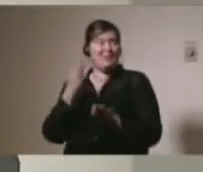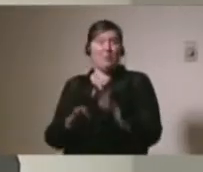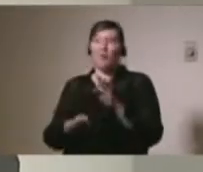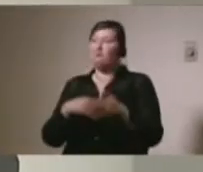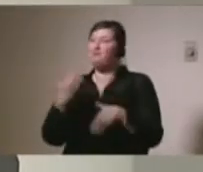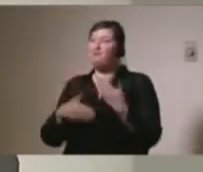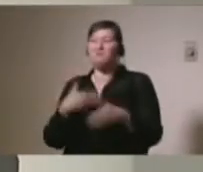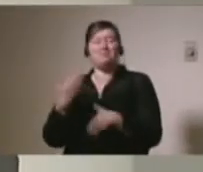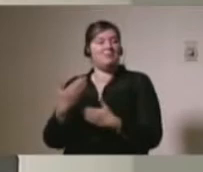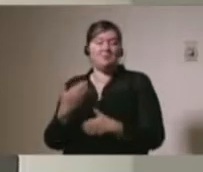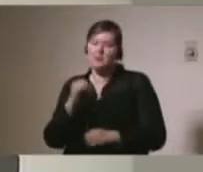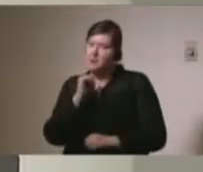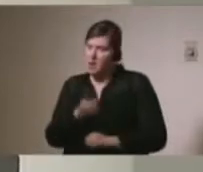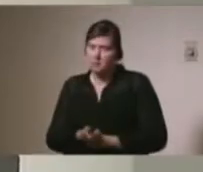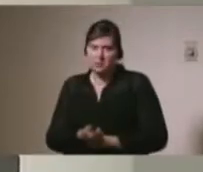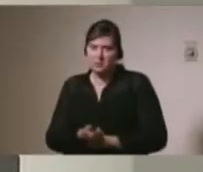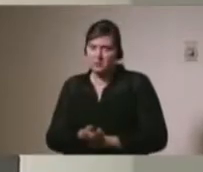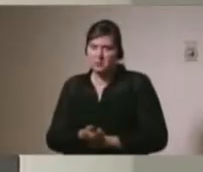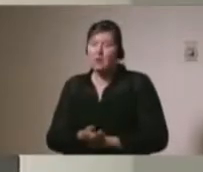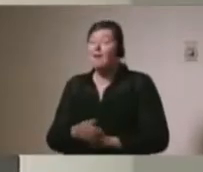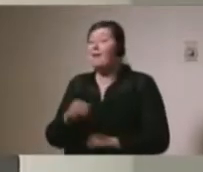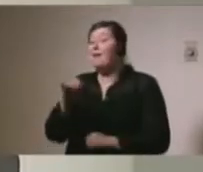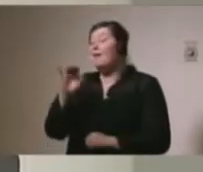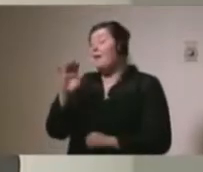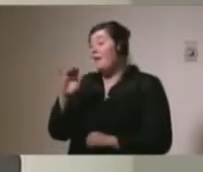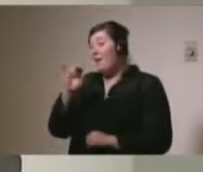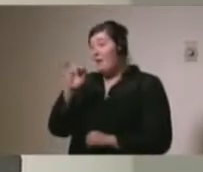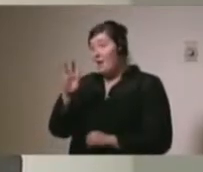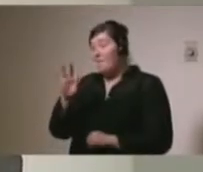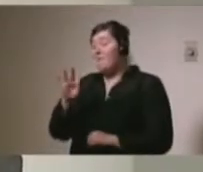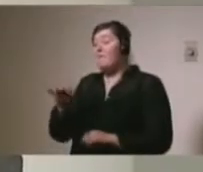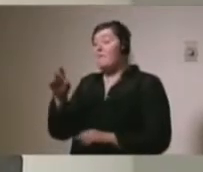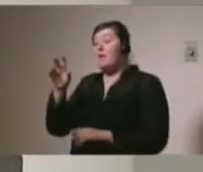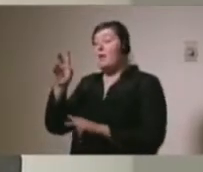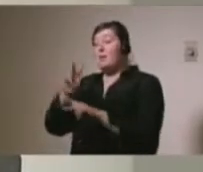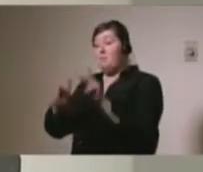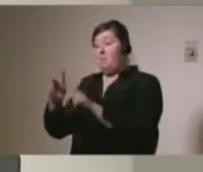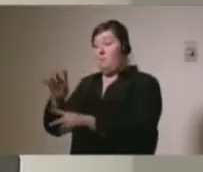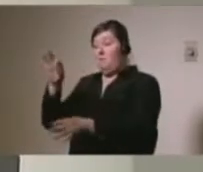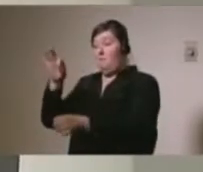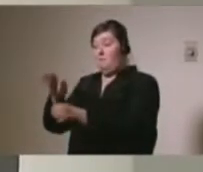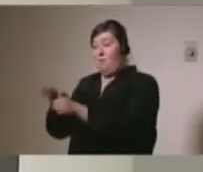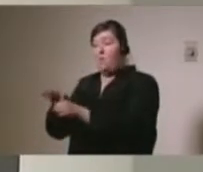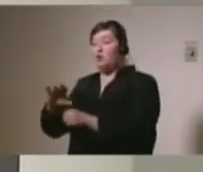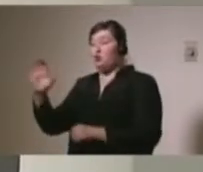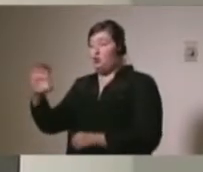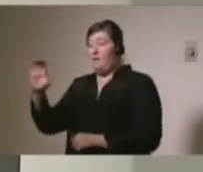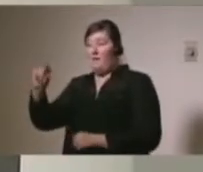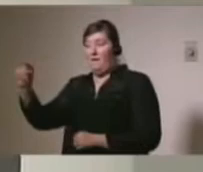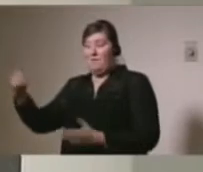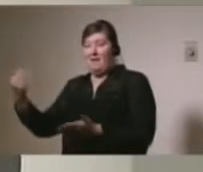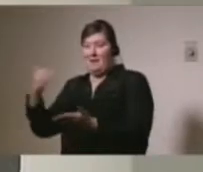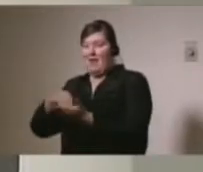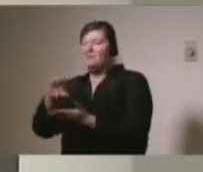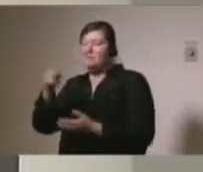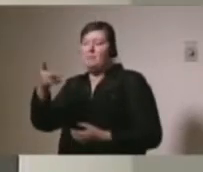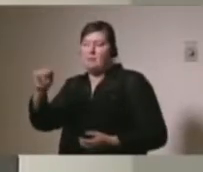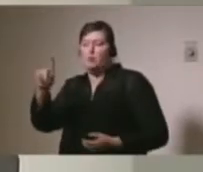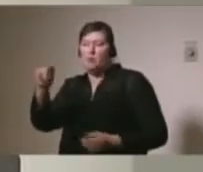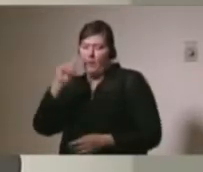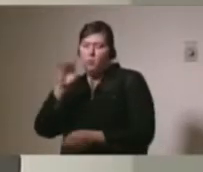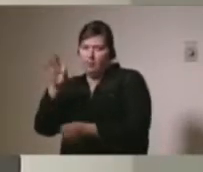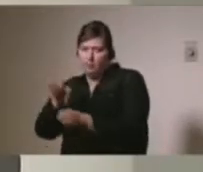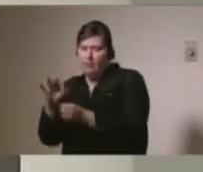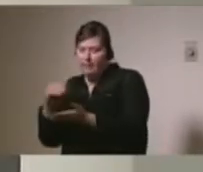Zealand electorate returns a Conservative government on September 20, then it may be likely that the